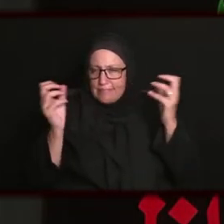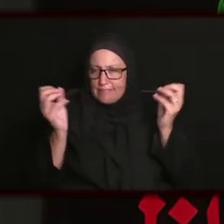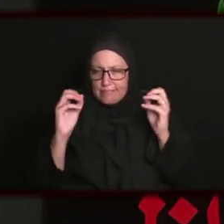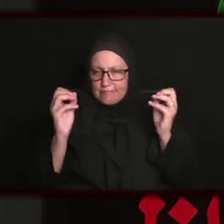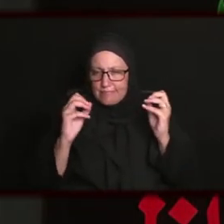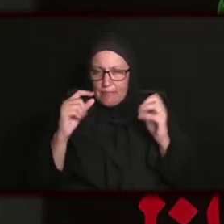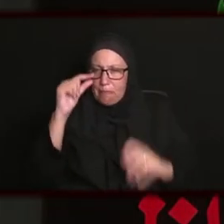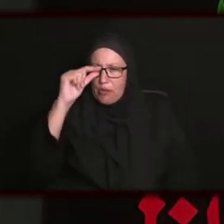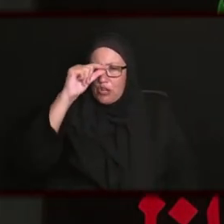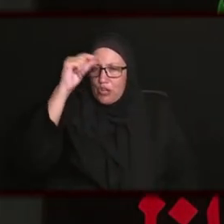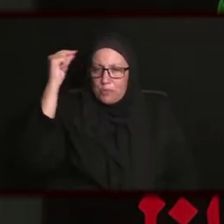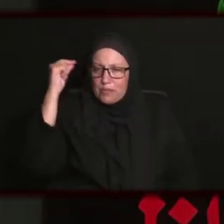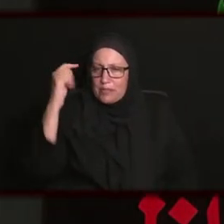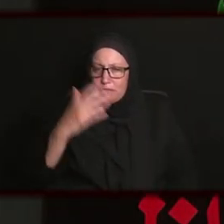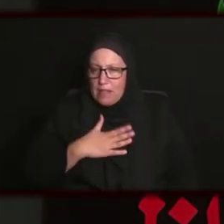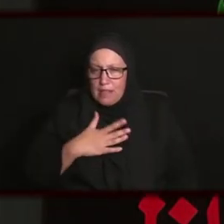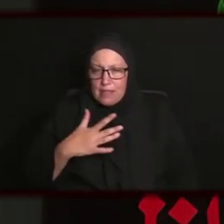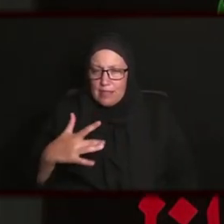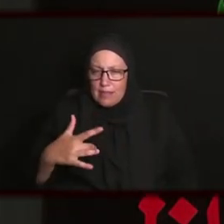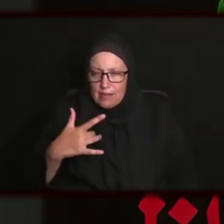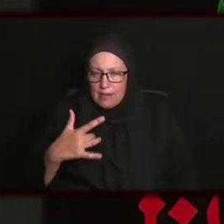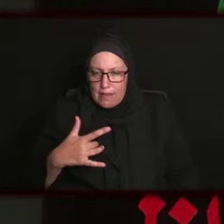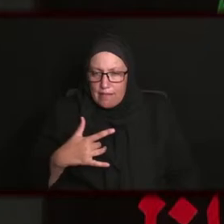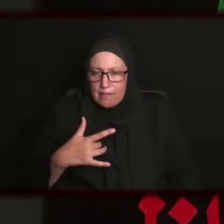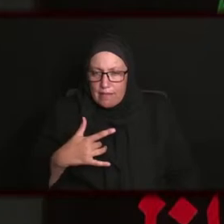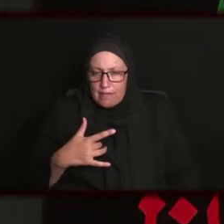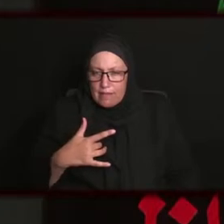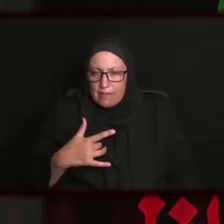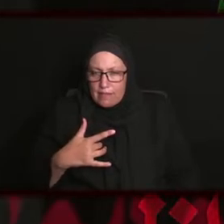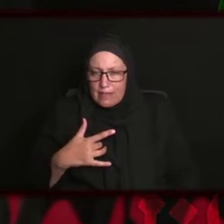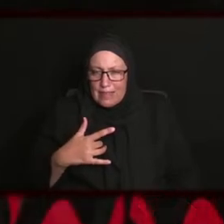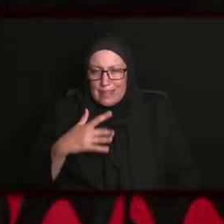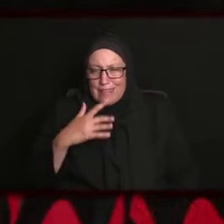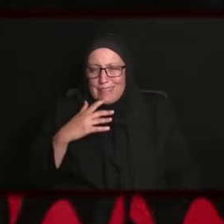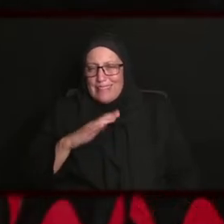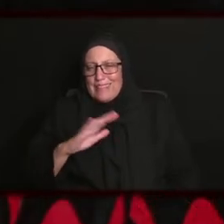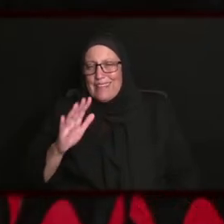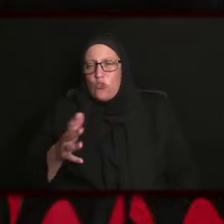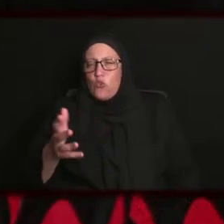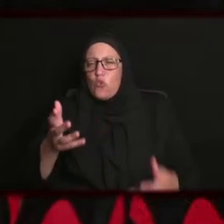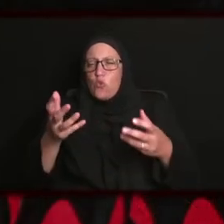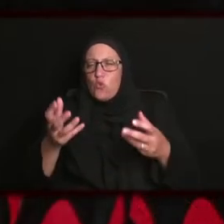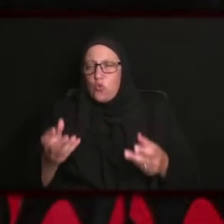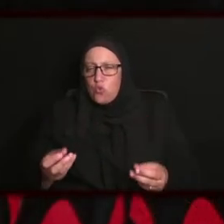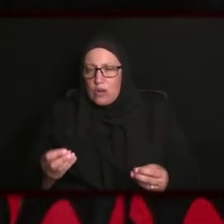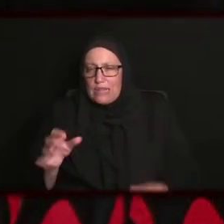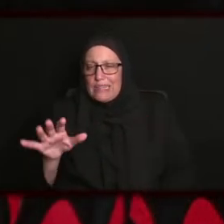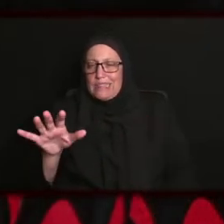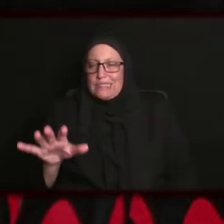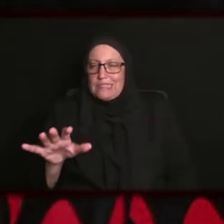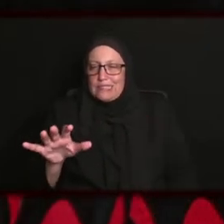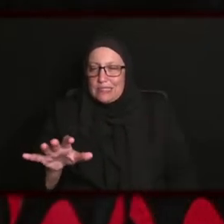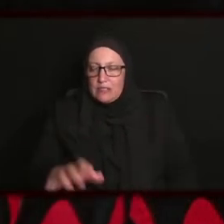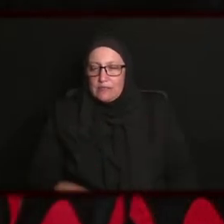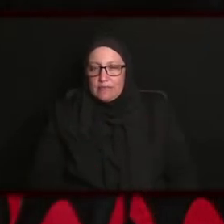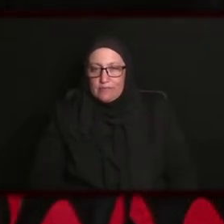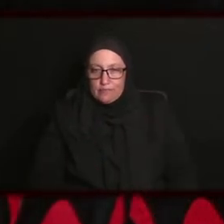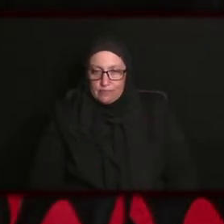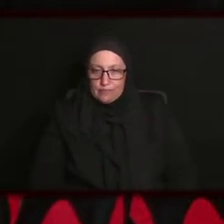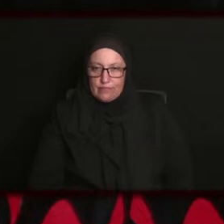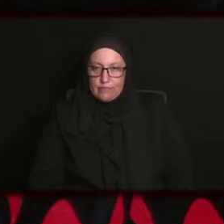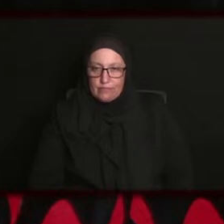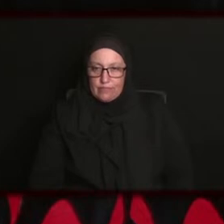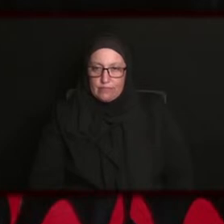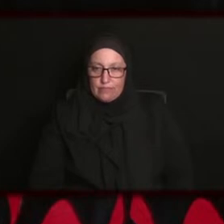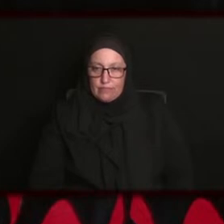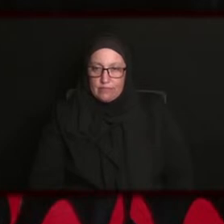life. Habibi, tawil bal, like, take it easy. You've been entered or you've been brought into this